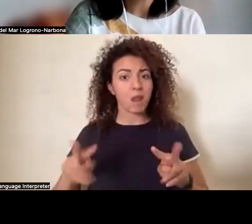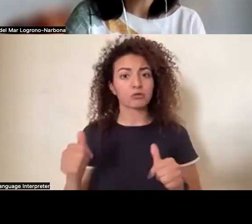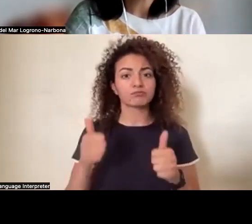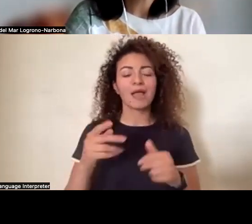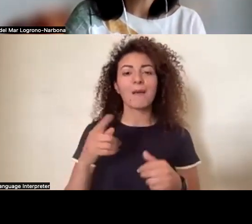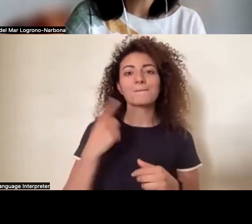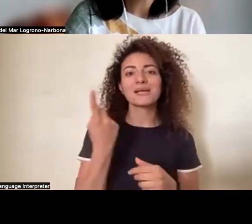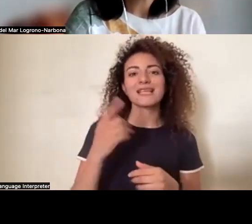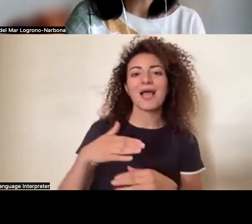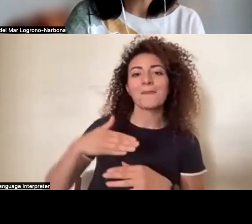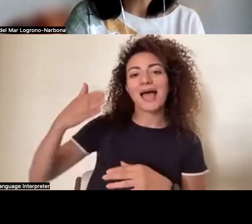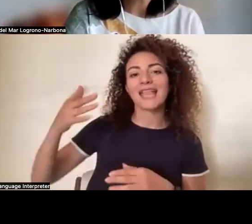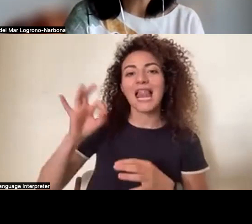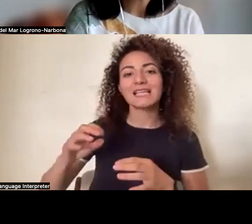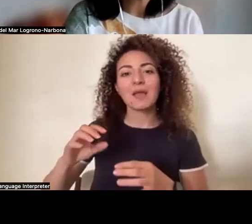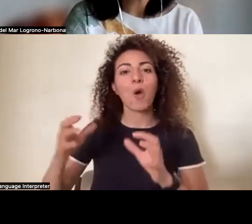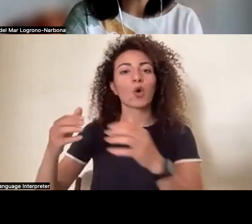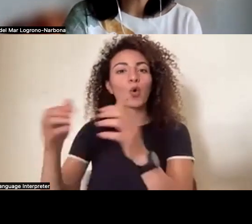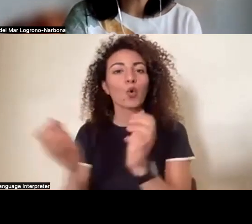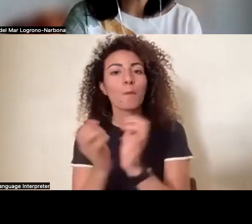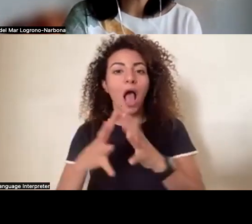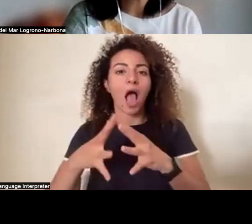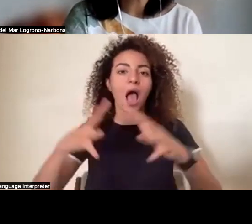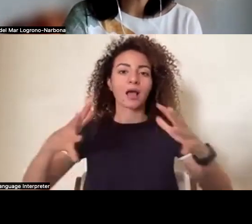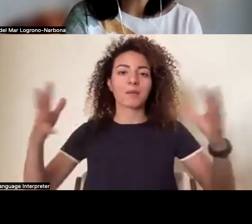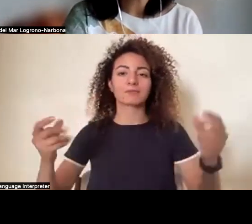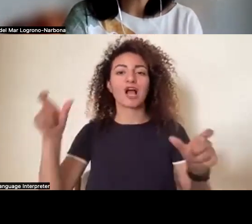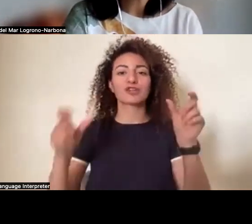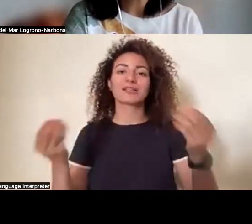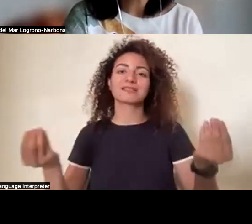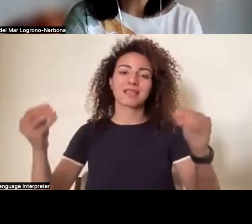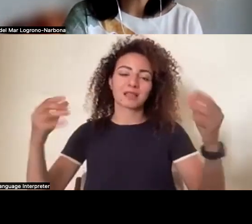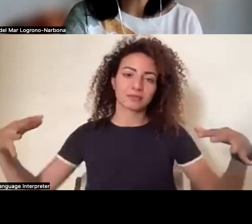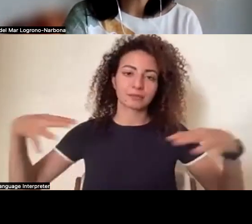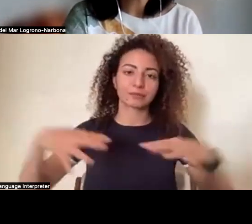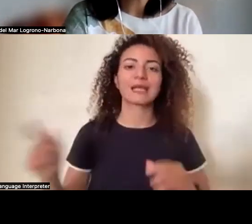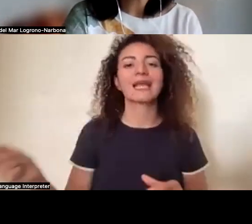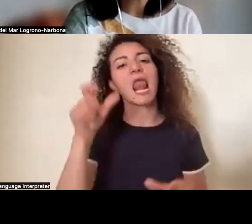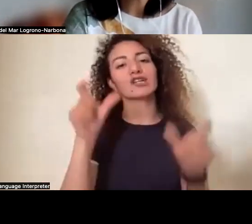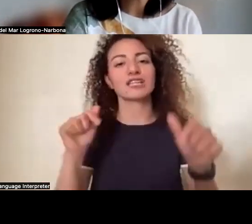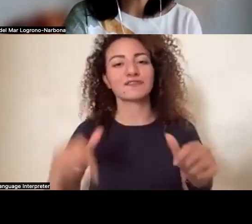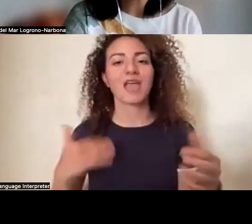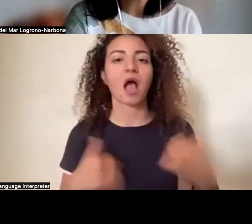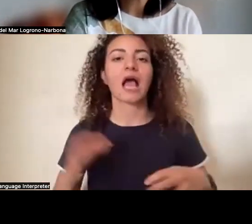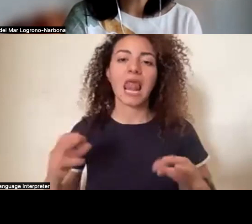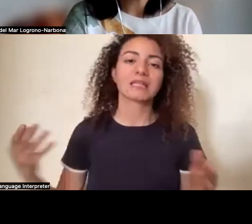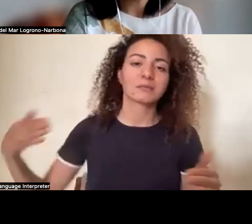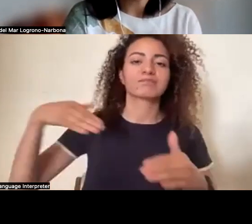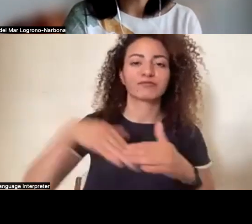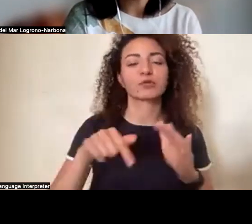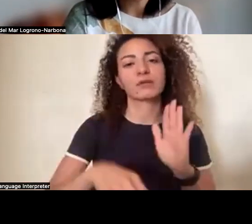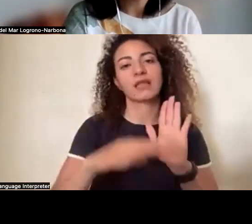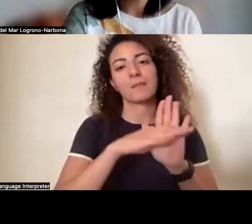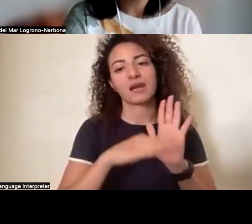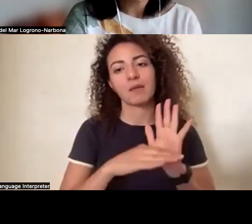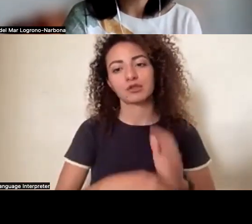to other groups. Definitely, it will have to include, I mean, people, older persons with disabilities, and these